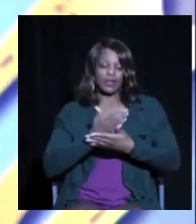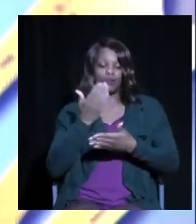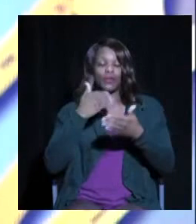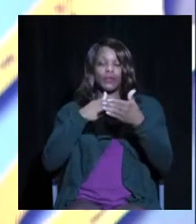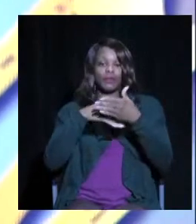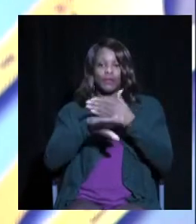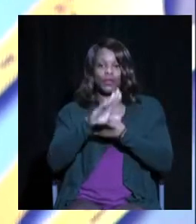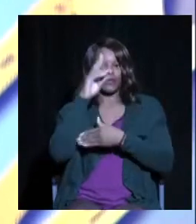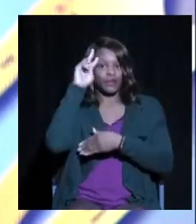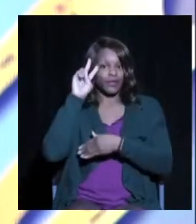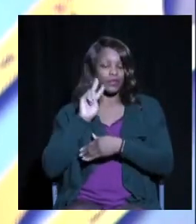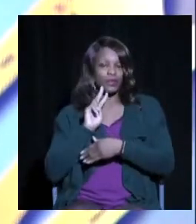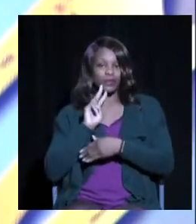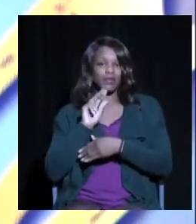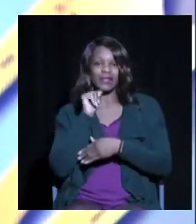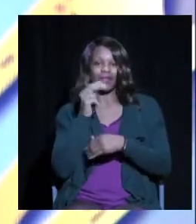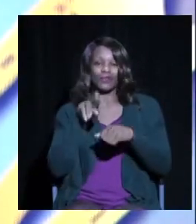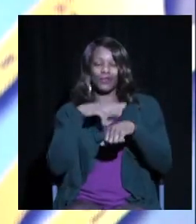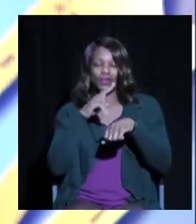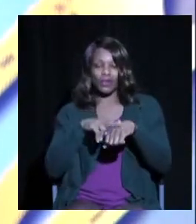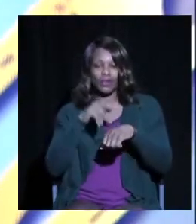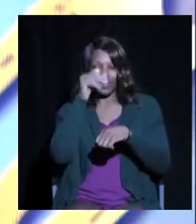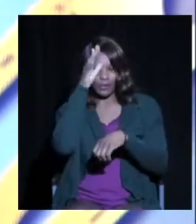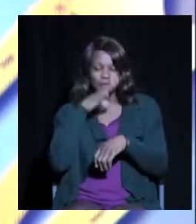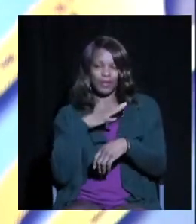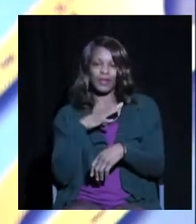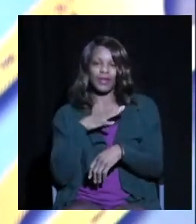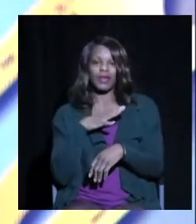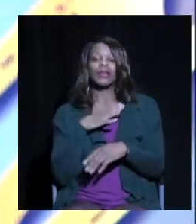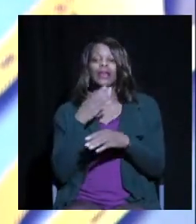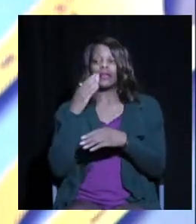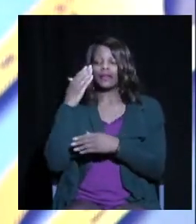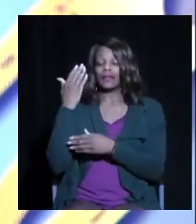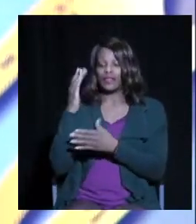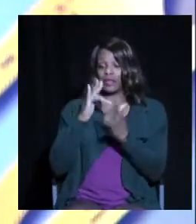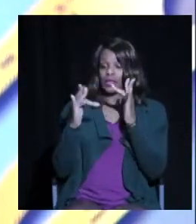dude. It makes clear that he is the Son of God.